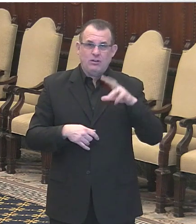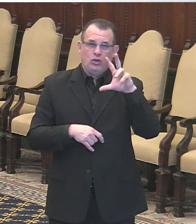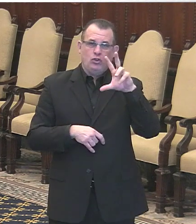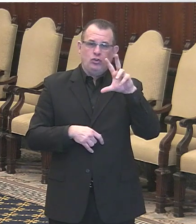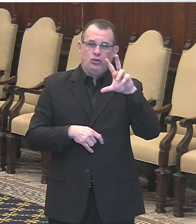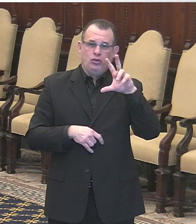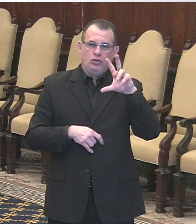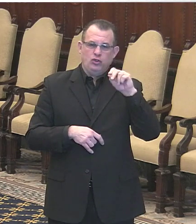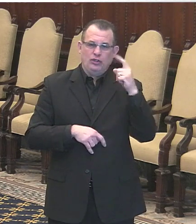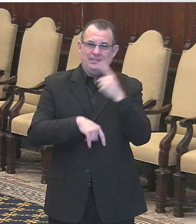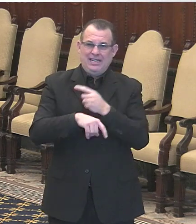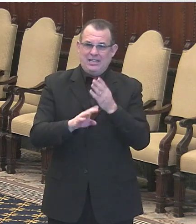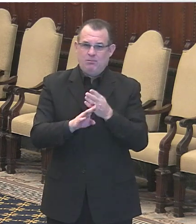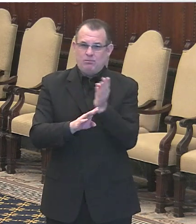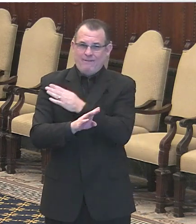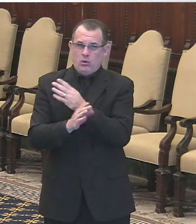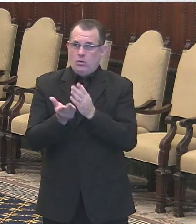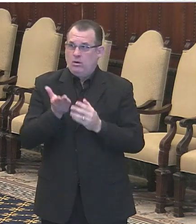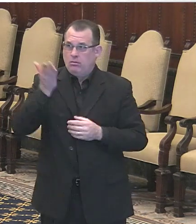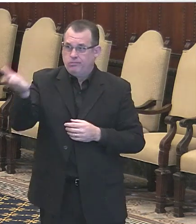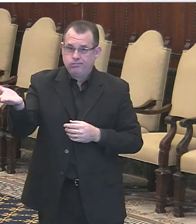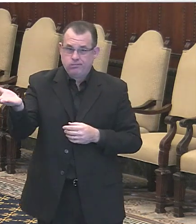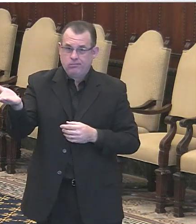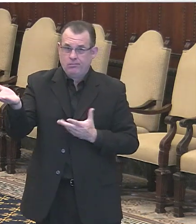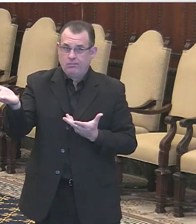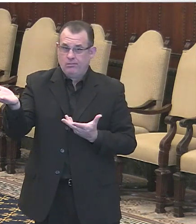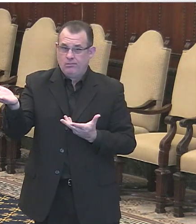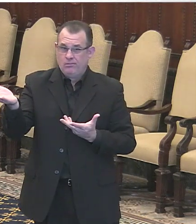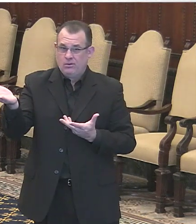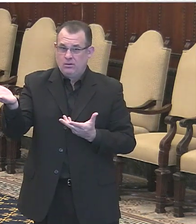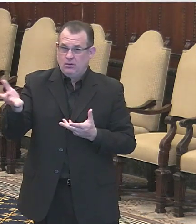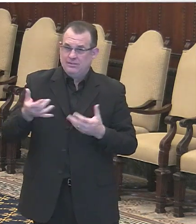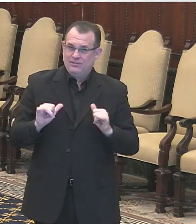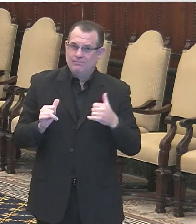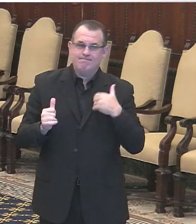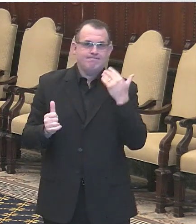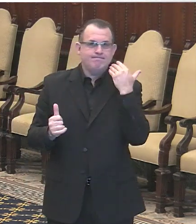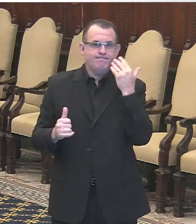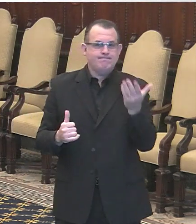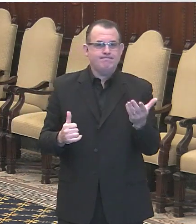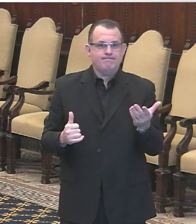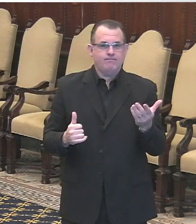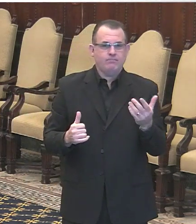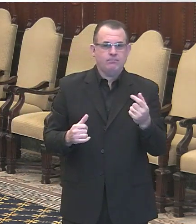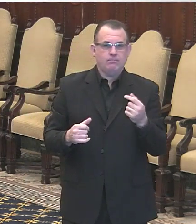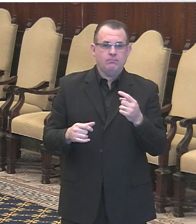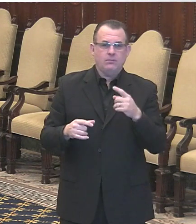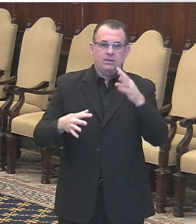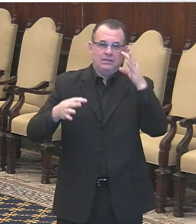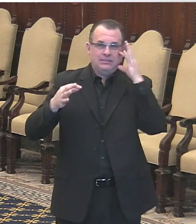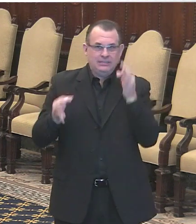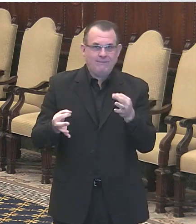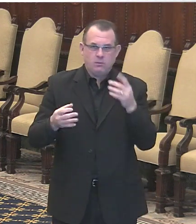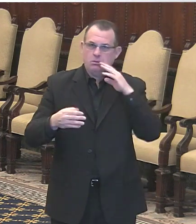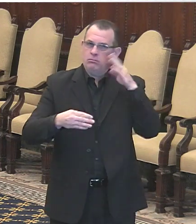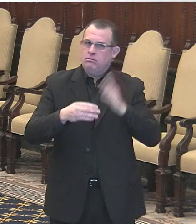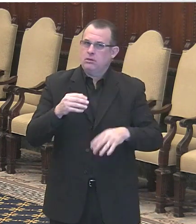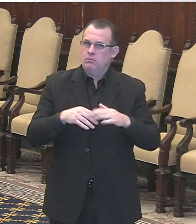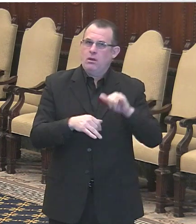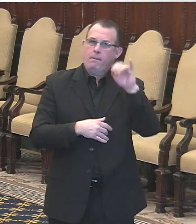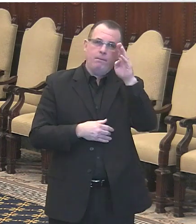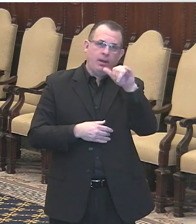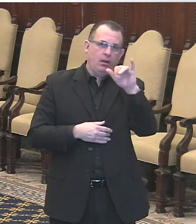days in advance. But I don't know what the status of that situation is, but certainly by June 30th. Okay. Thank